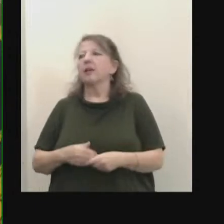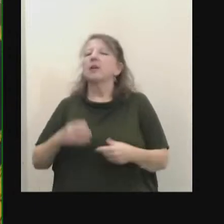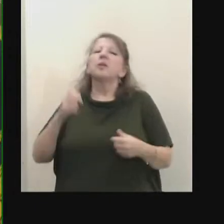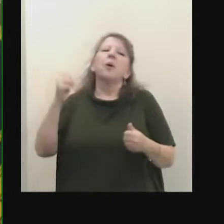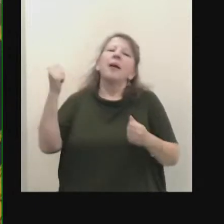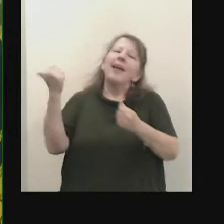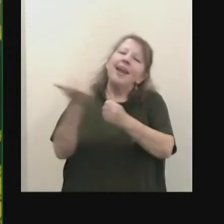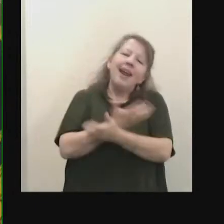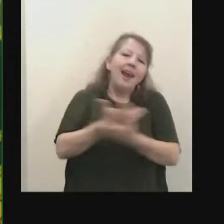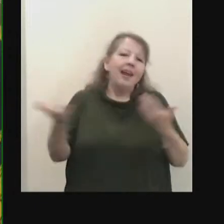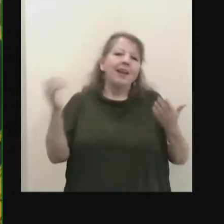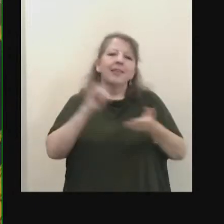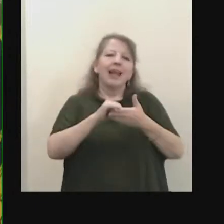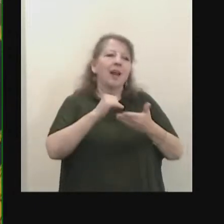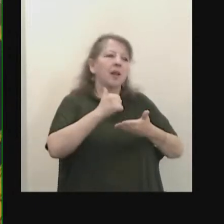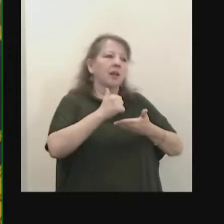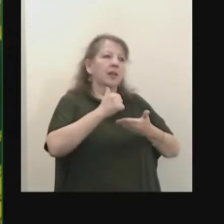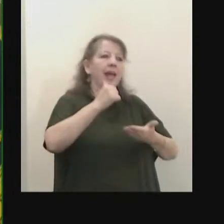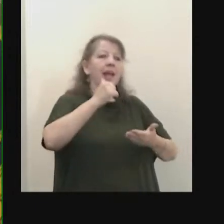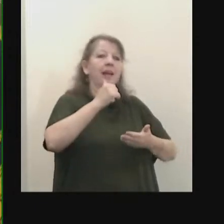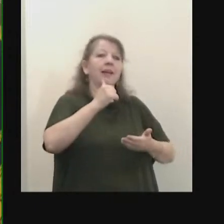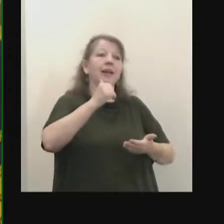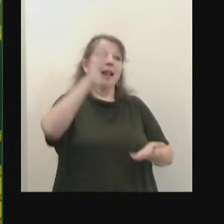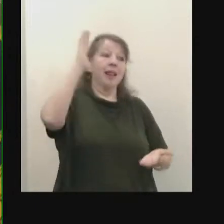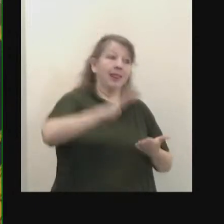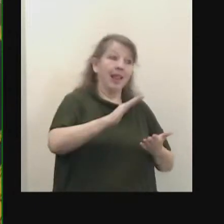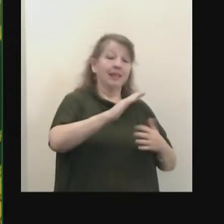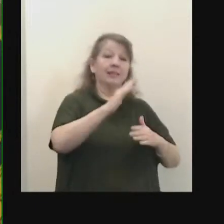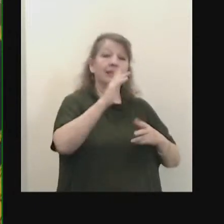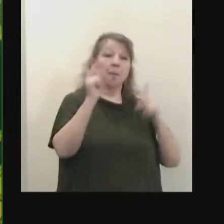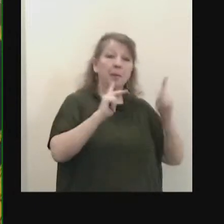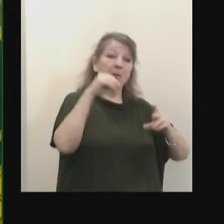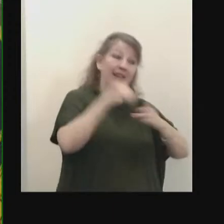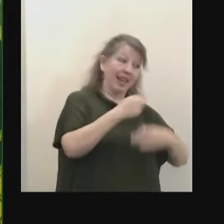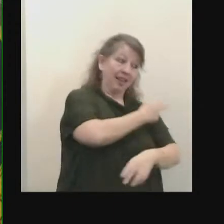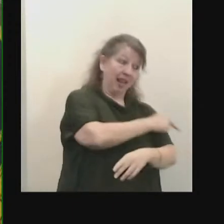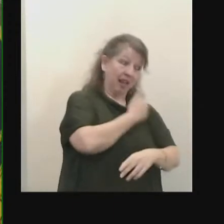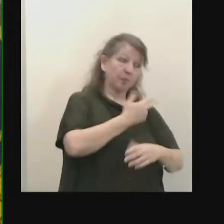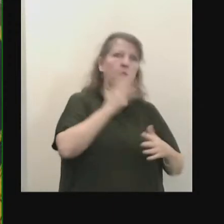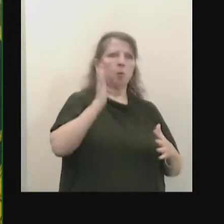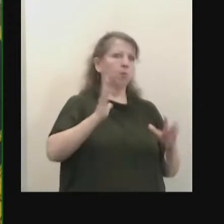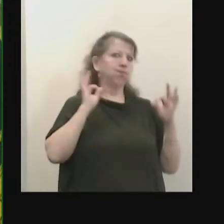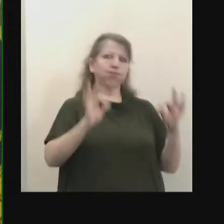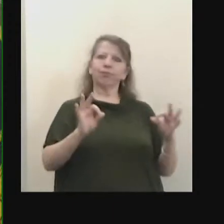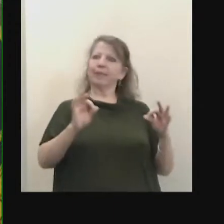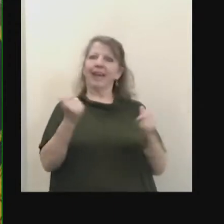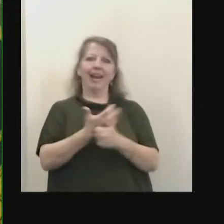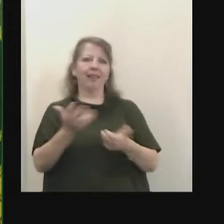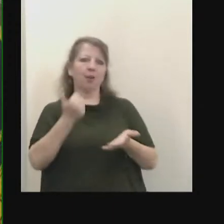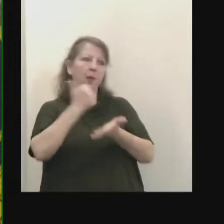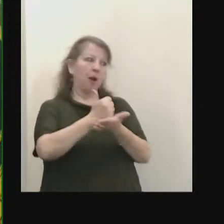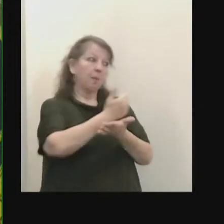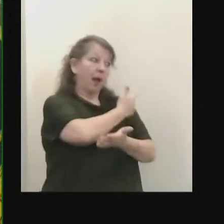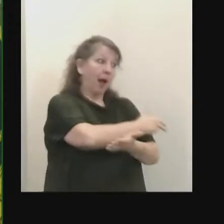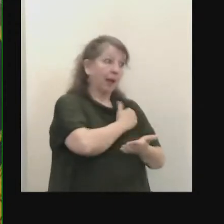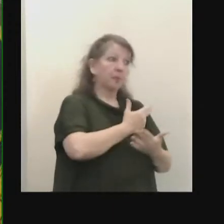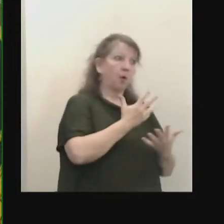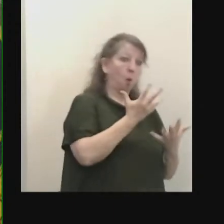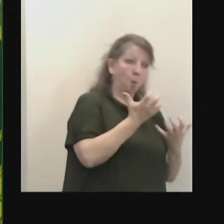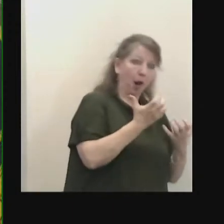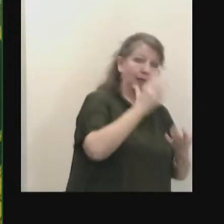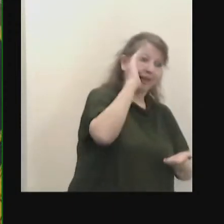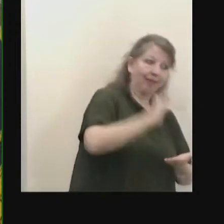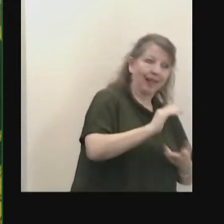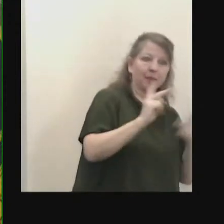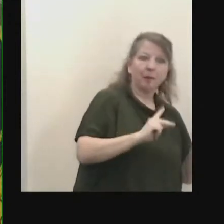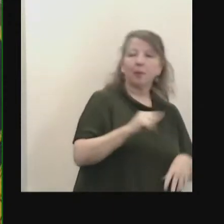the bed count in the hospitals would be very much appreciated from the hospital leaders themselves and myself, so that we can get out of the